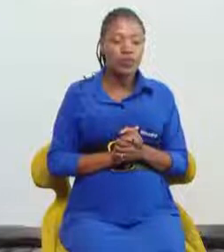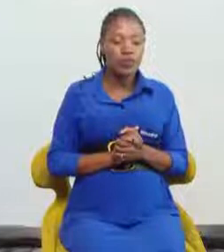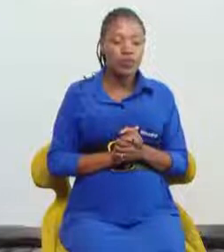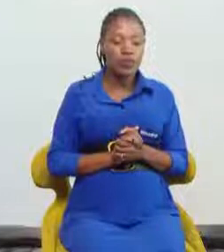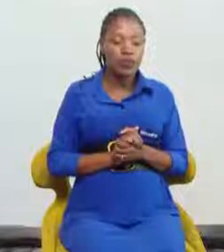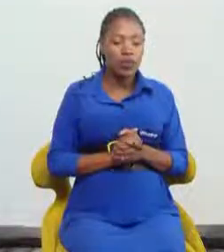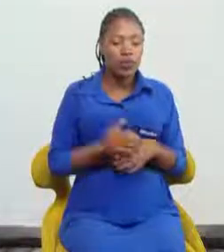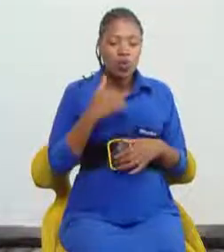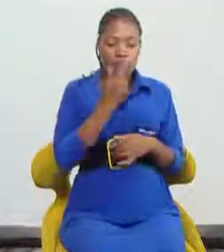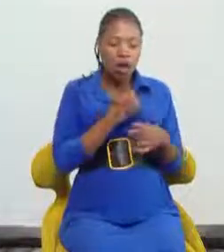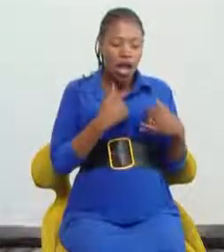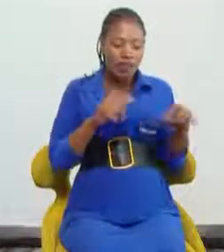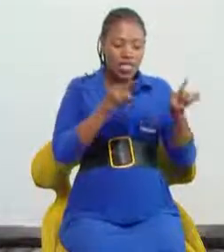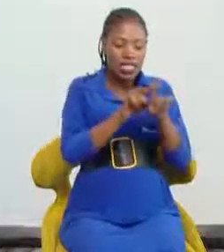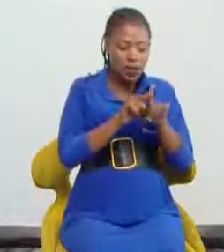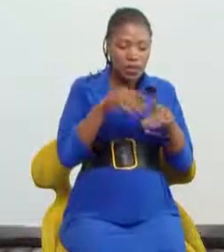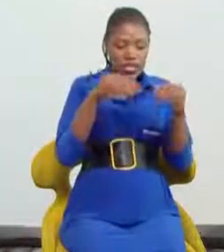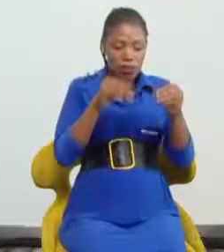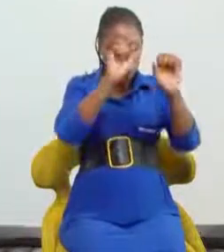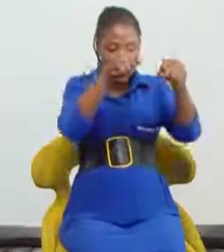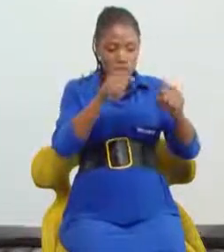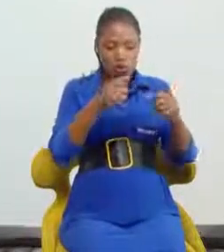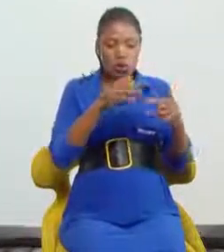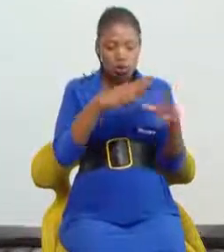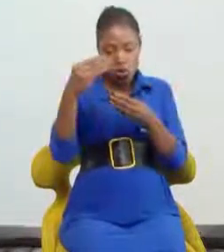same condition, can go to university. So